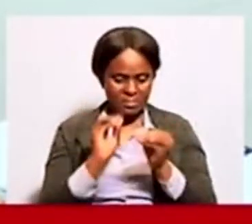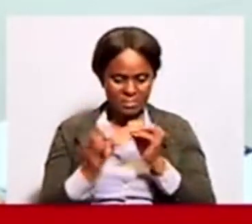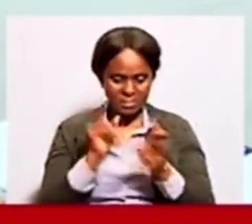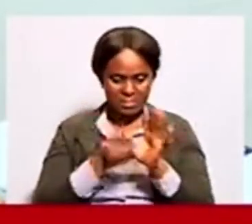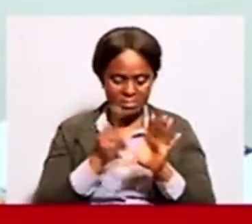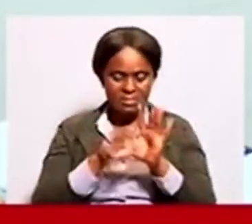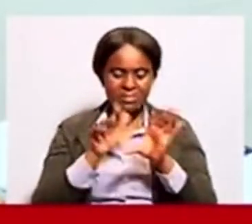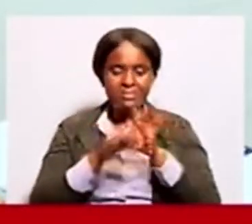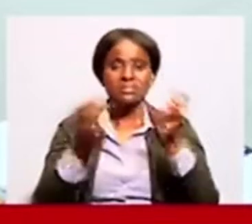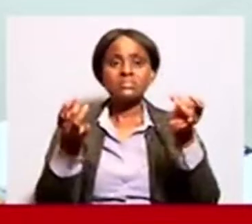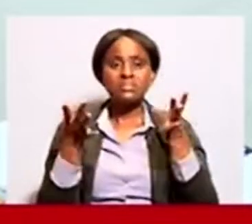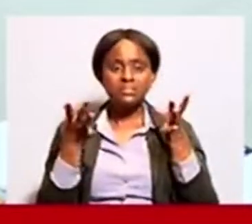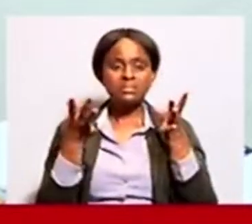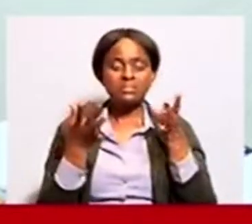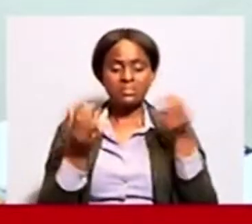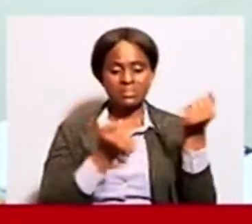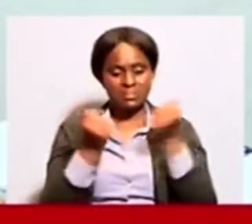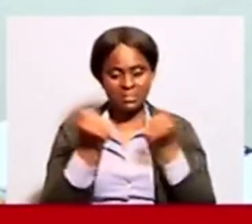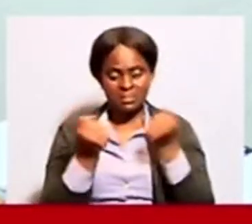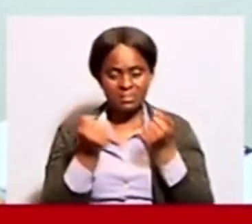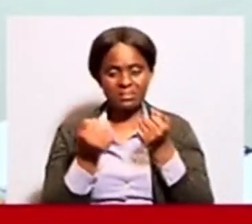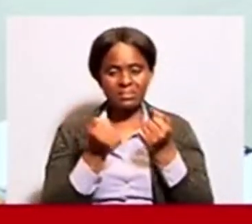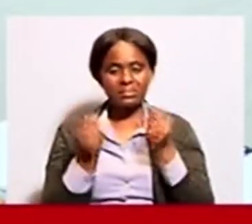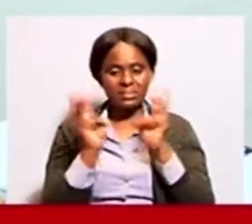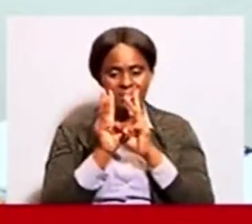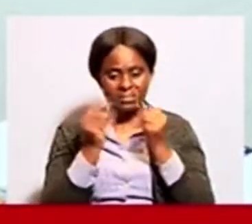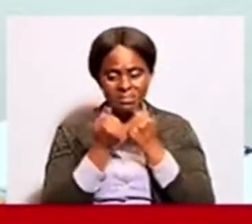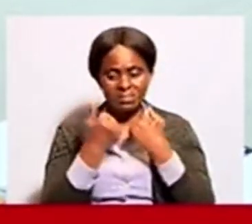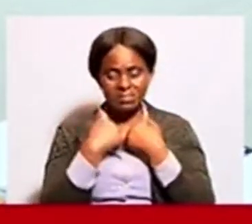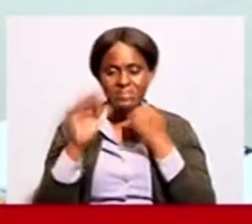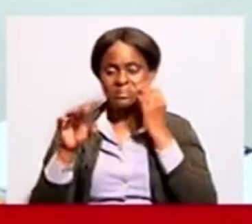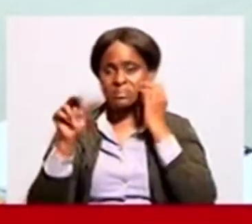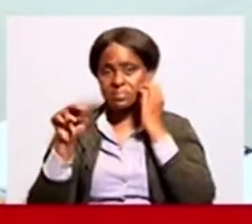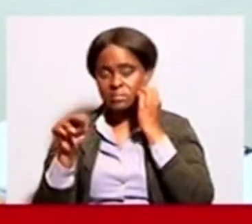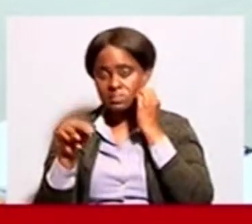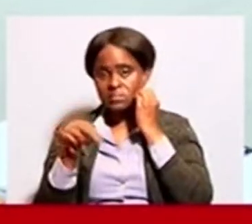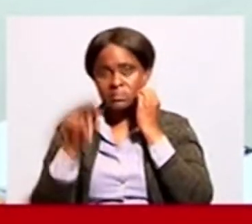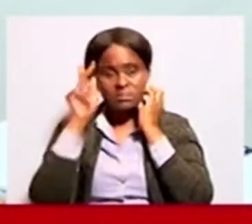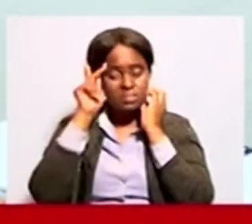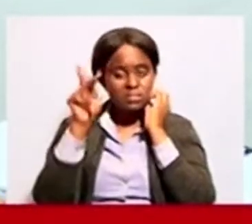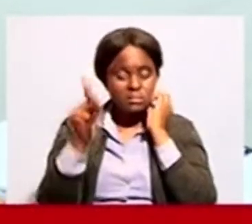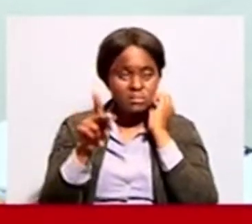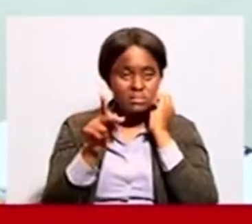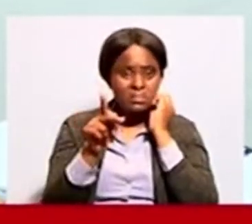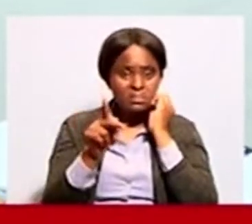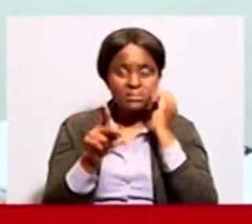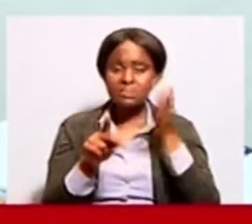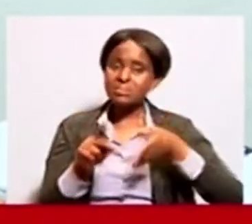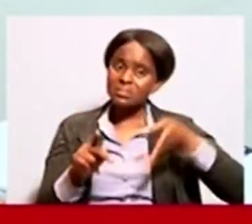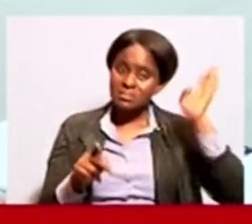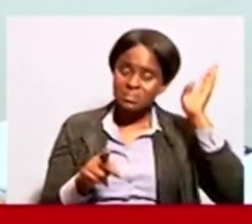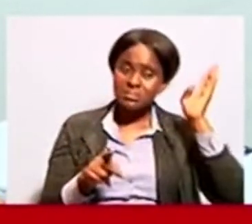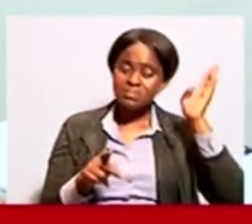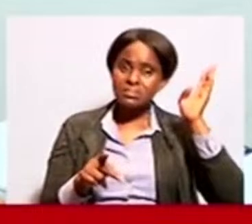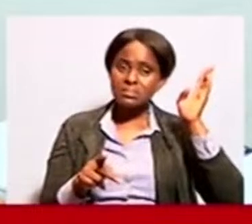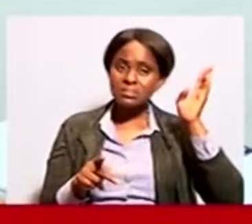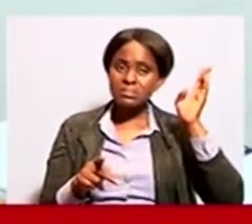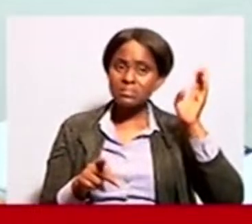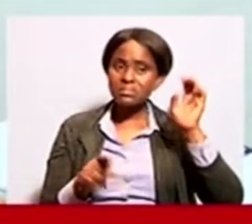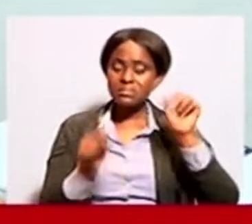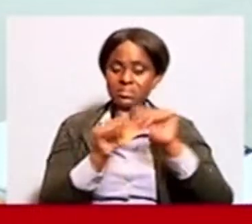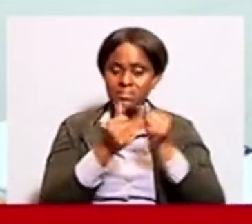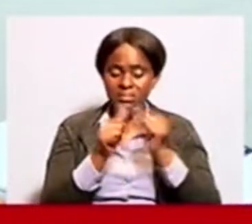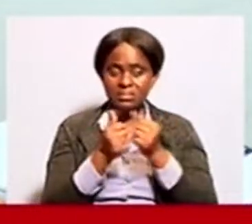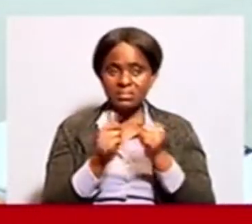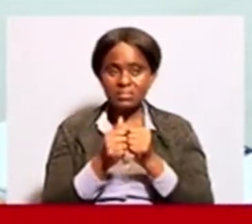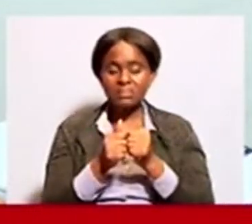Land Cruiser or their vehicles when there is a workshop in Dola, in Ikitwe, above all the famous Charimbana.